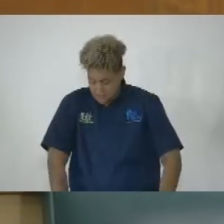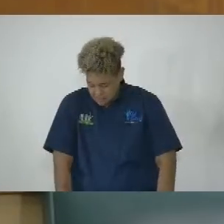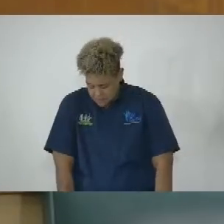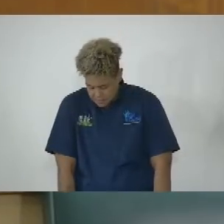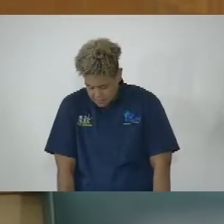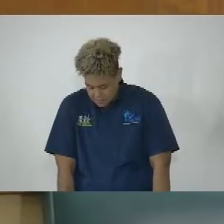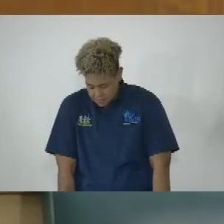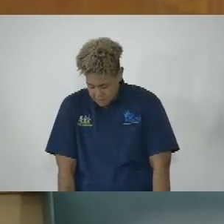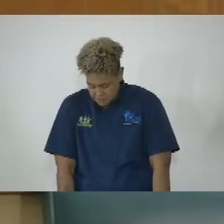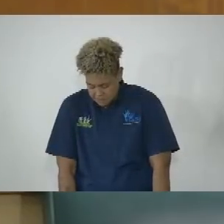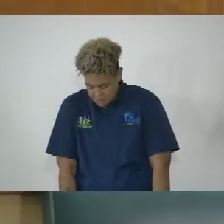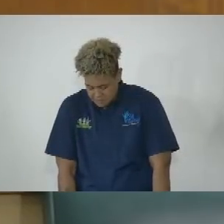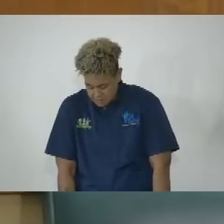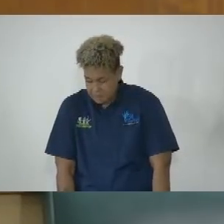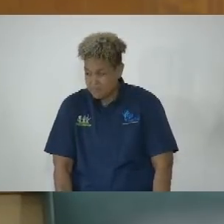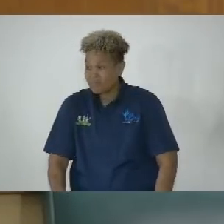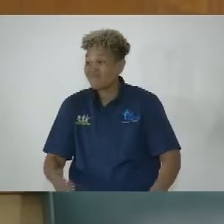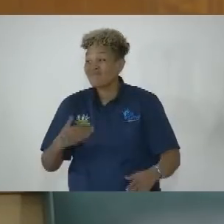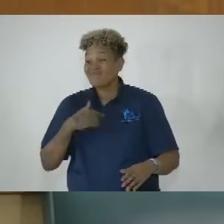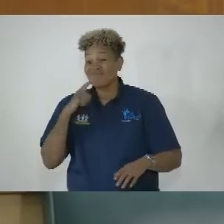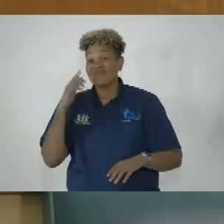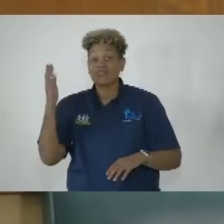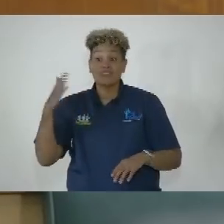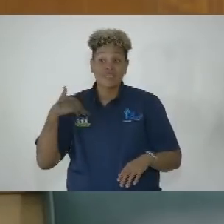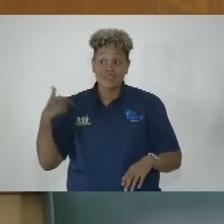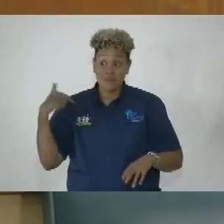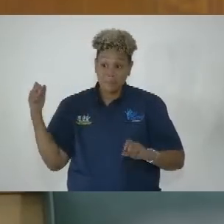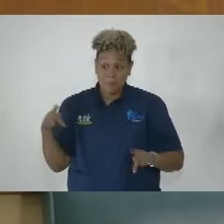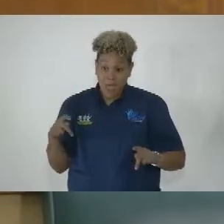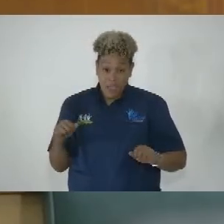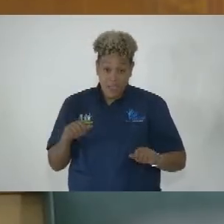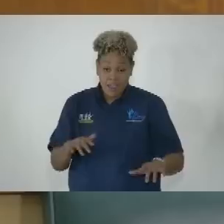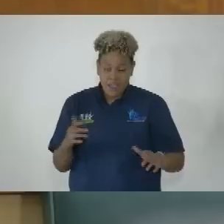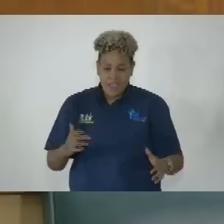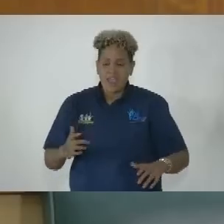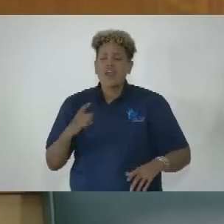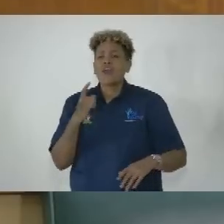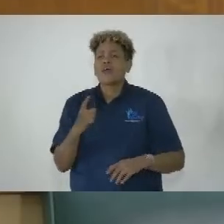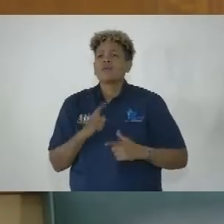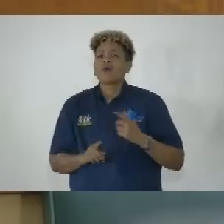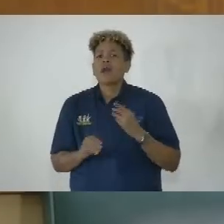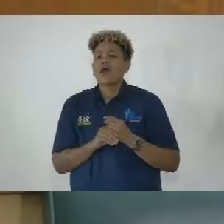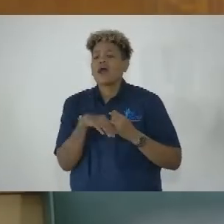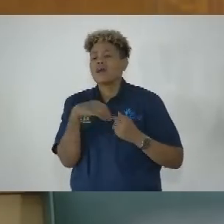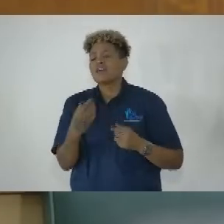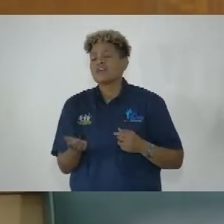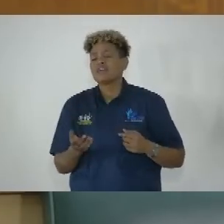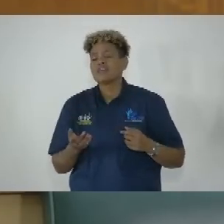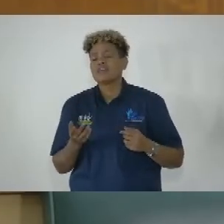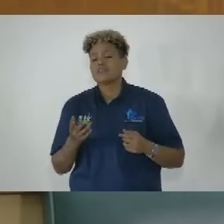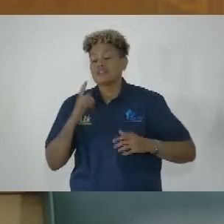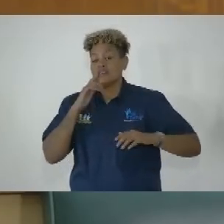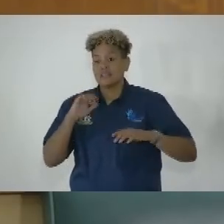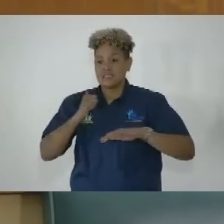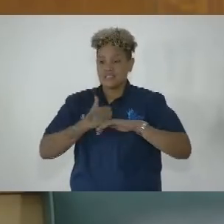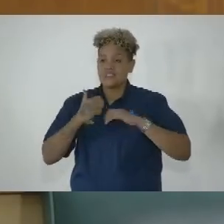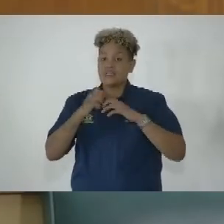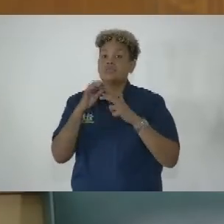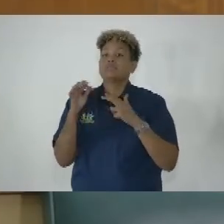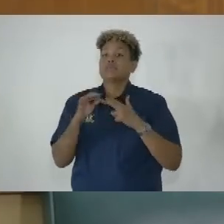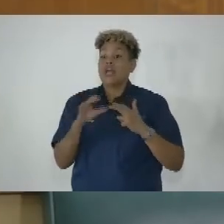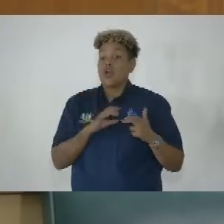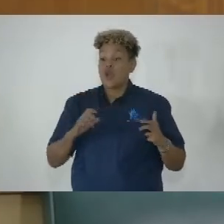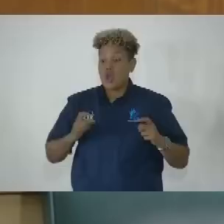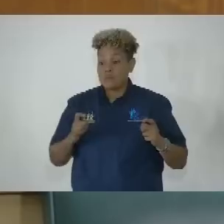that having called us back and having set up the Joint Select